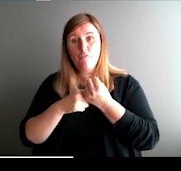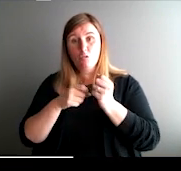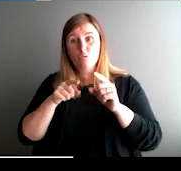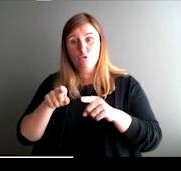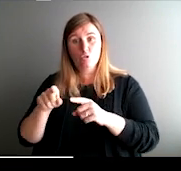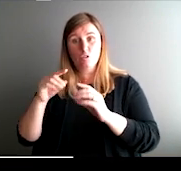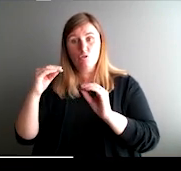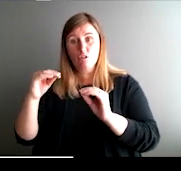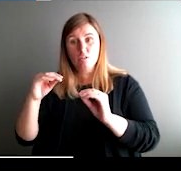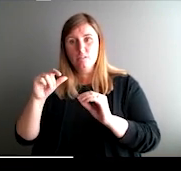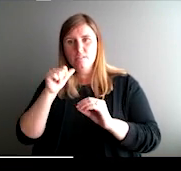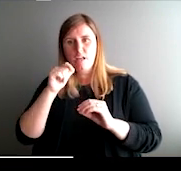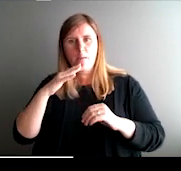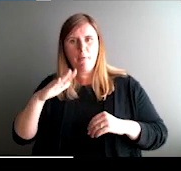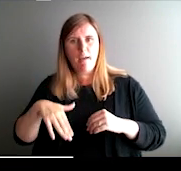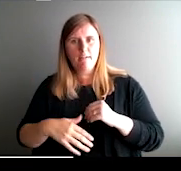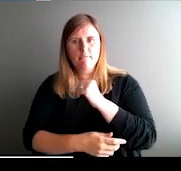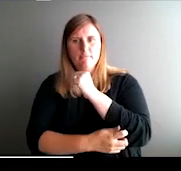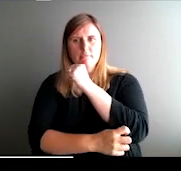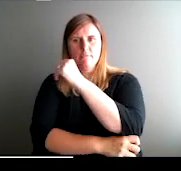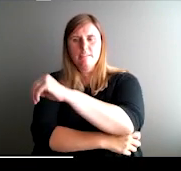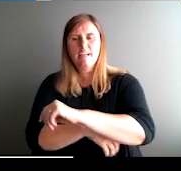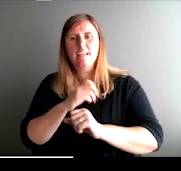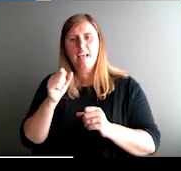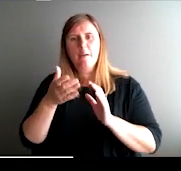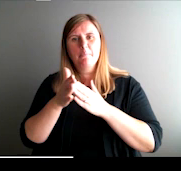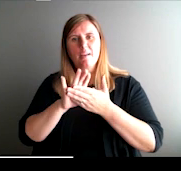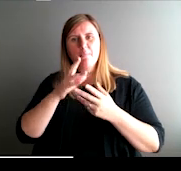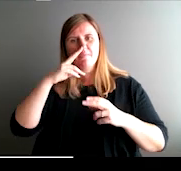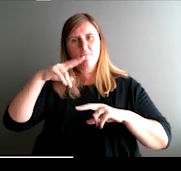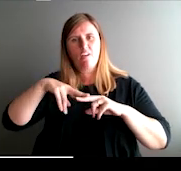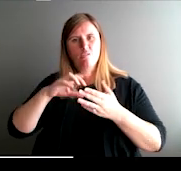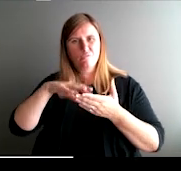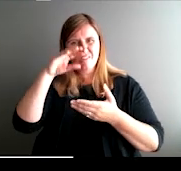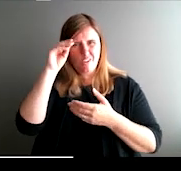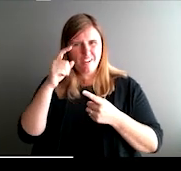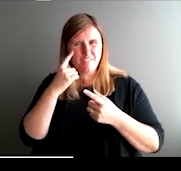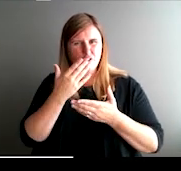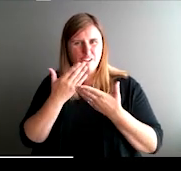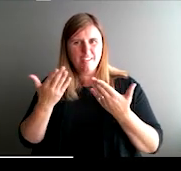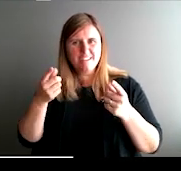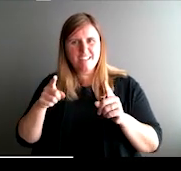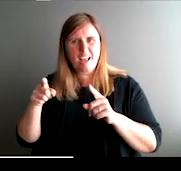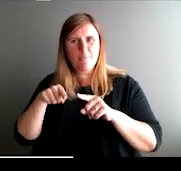instruction, it's not that bad. It's a lot of fun to learn when good stuff happens as you're doing it.